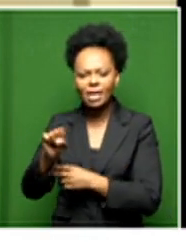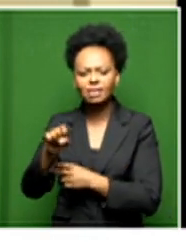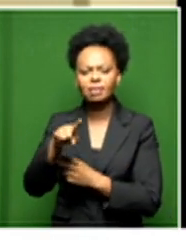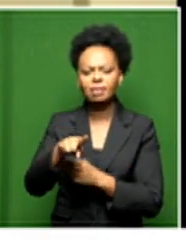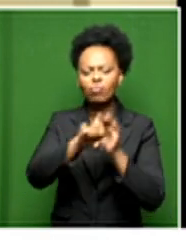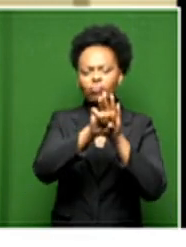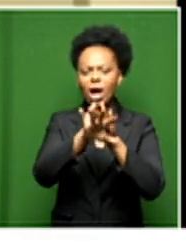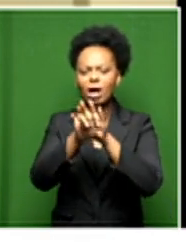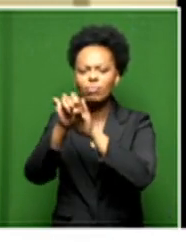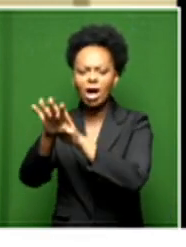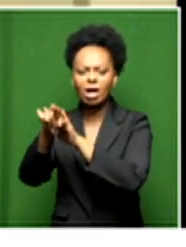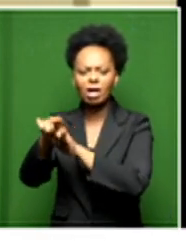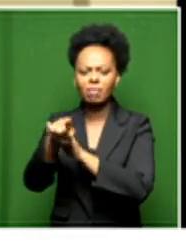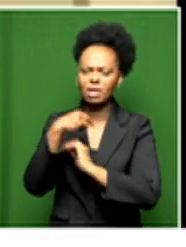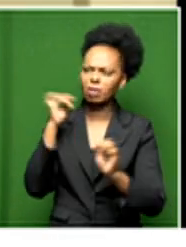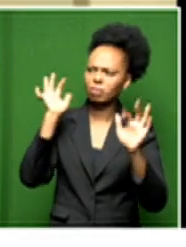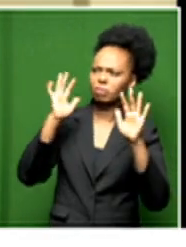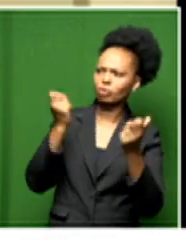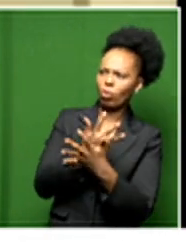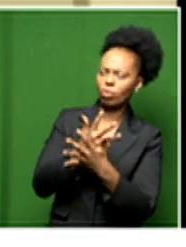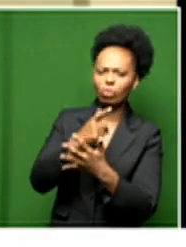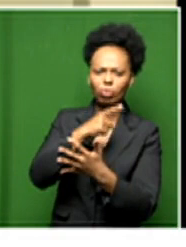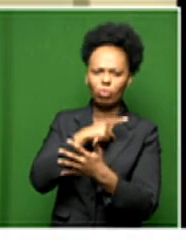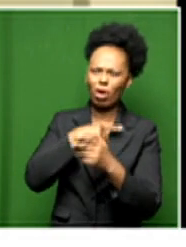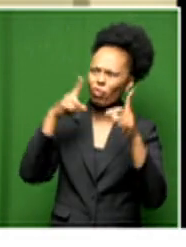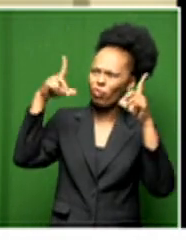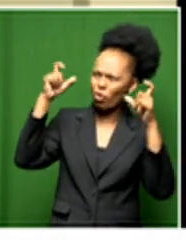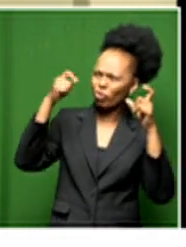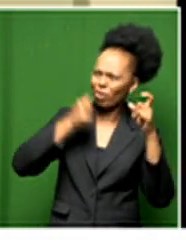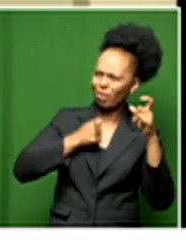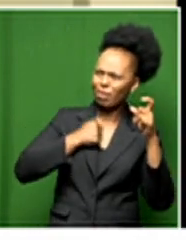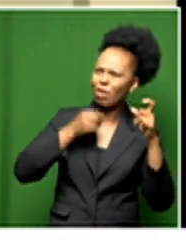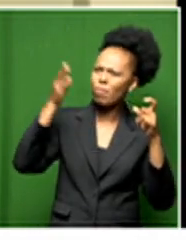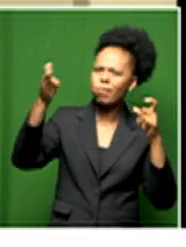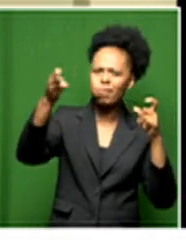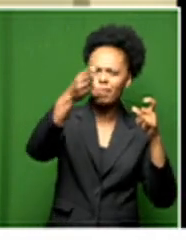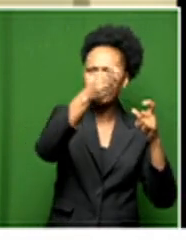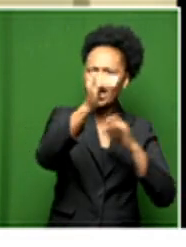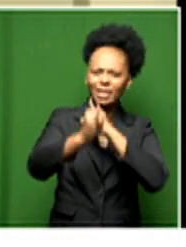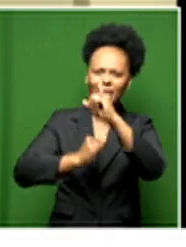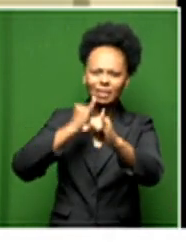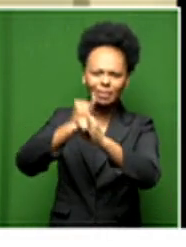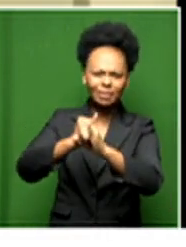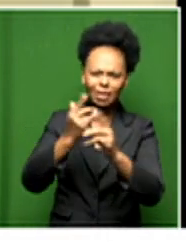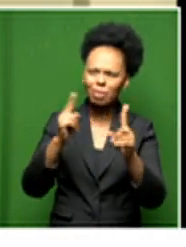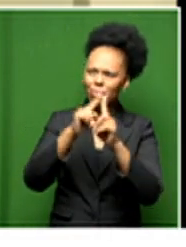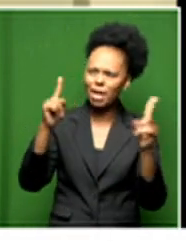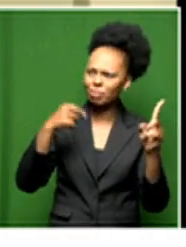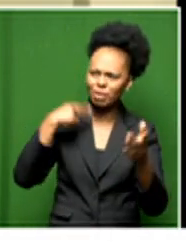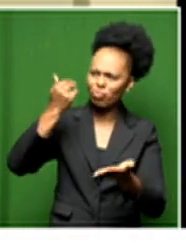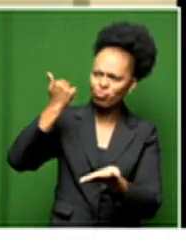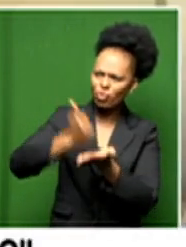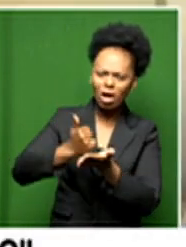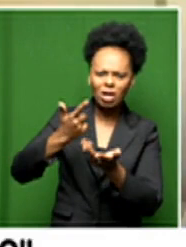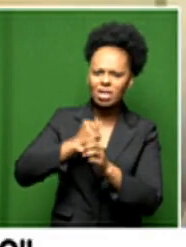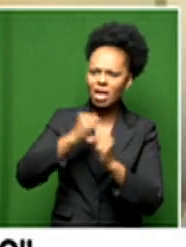this crazy story of how I'd lost control of this photo without realizing it. And I hadn't made a cent from it. And you say that this